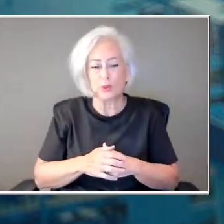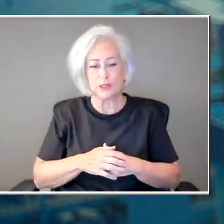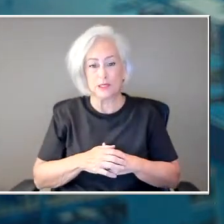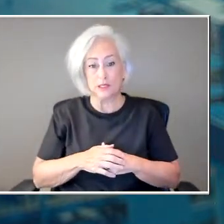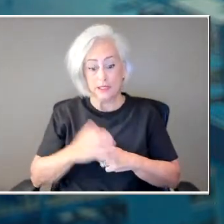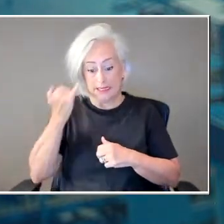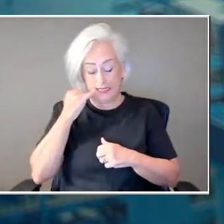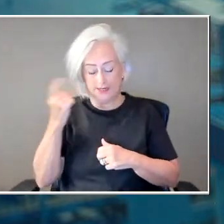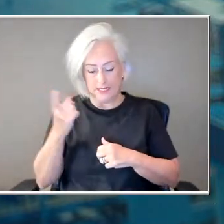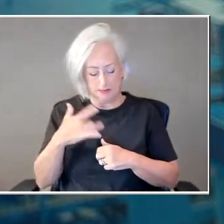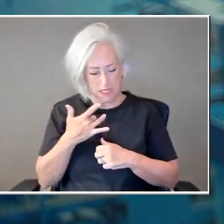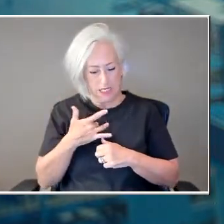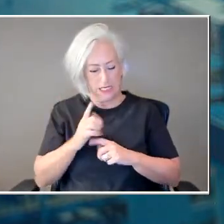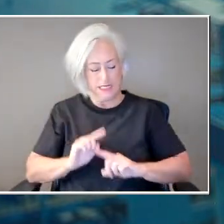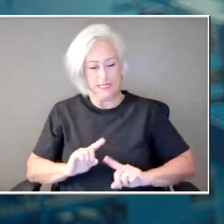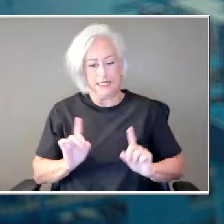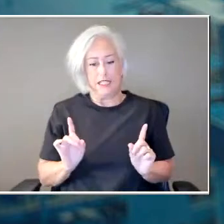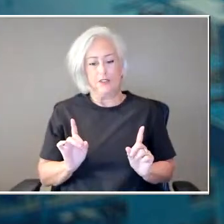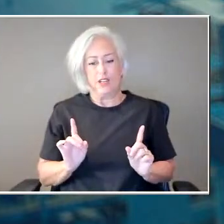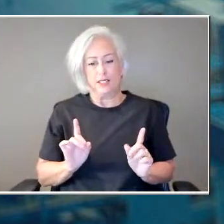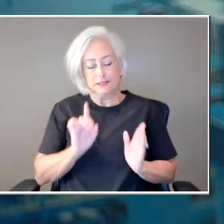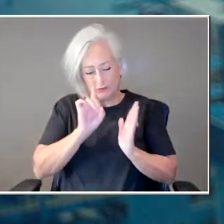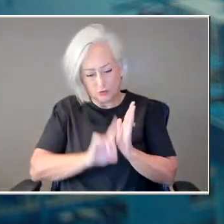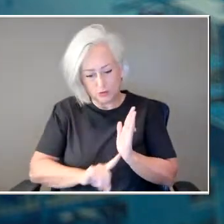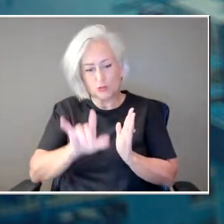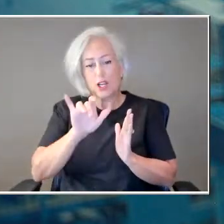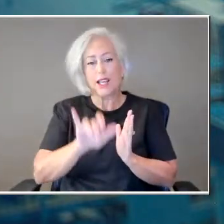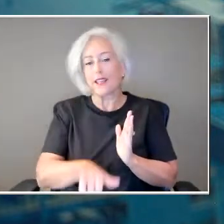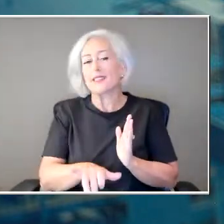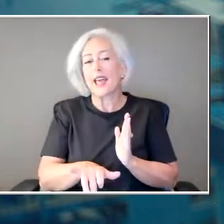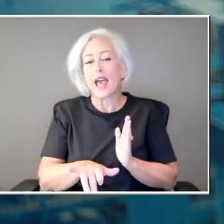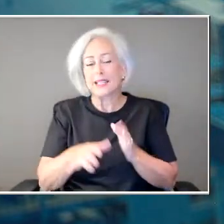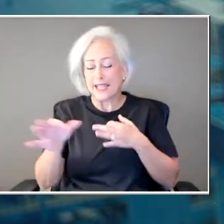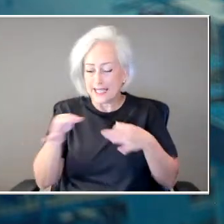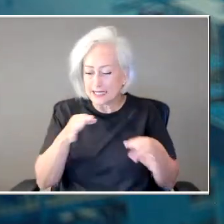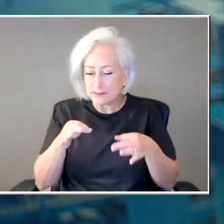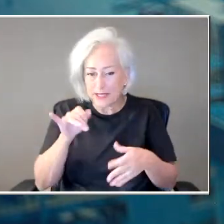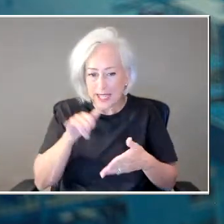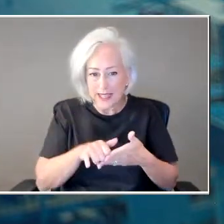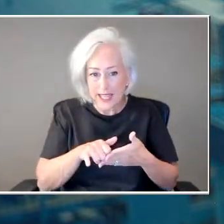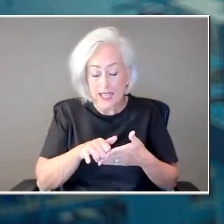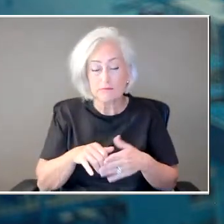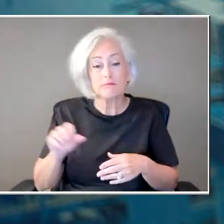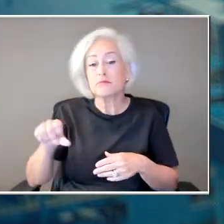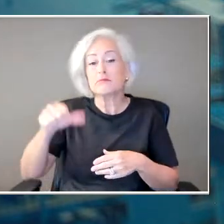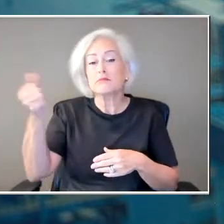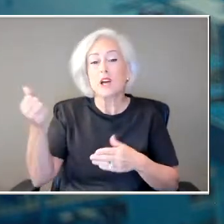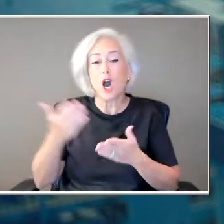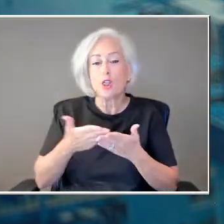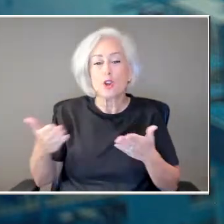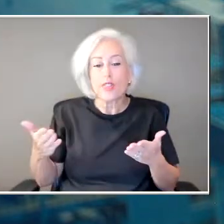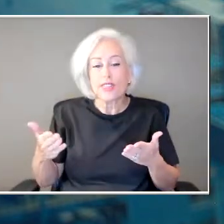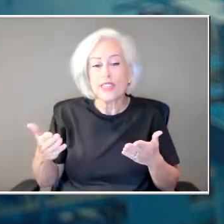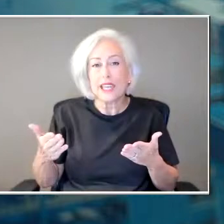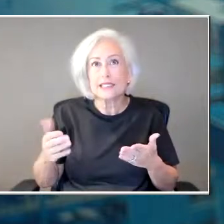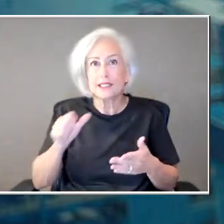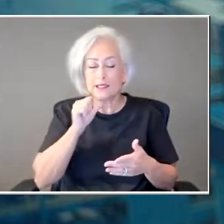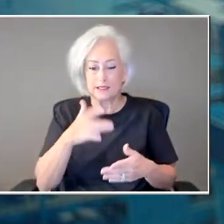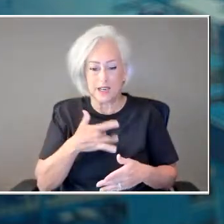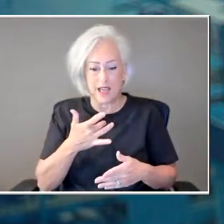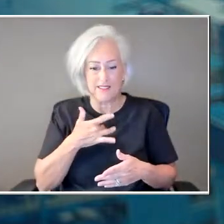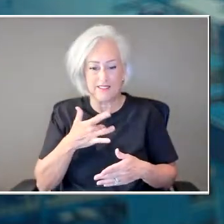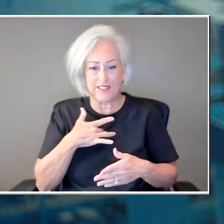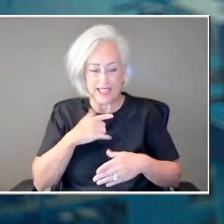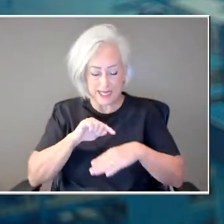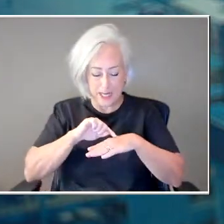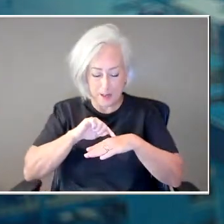really be looking into that. Get that change explained. Some other changes other than just feeling a little nodule or a